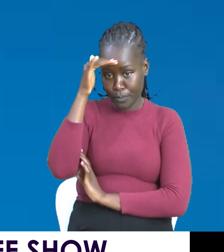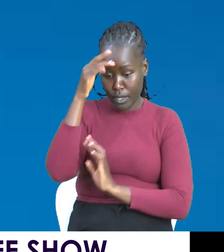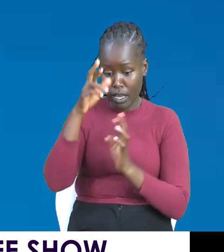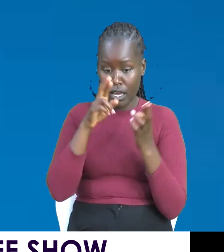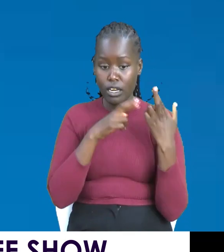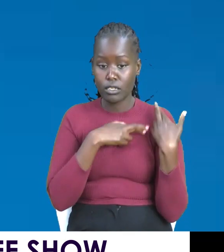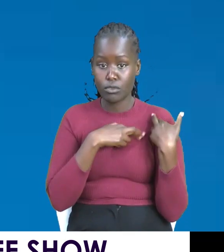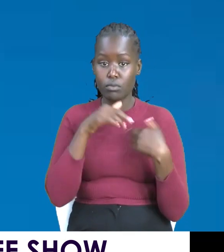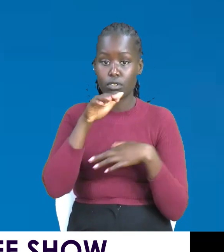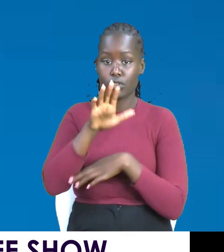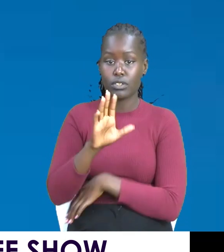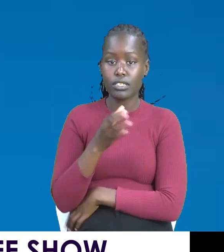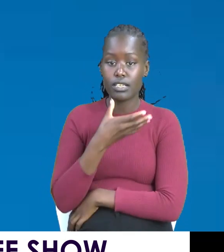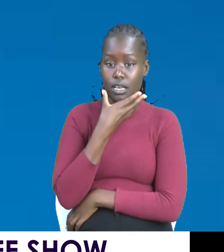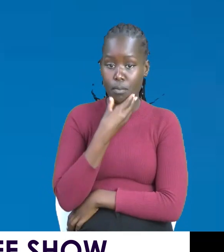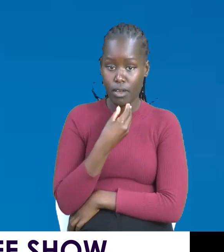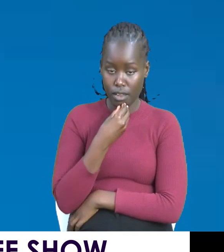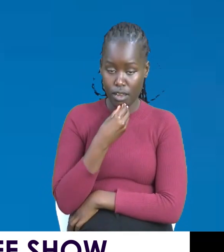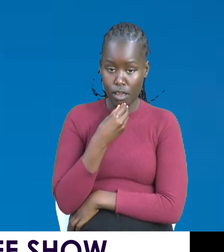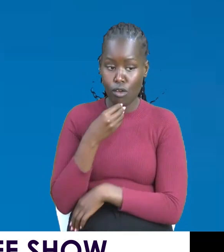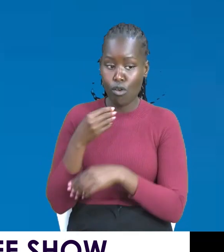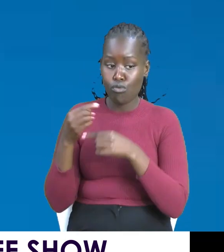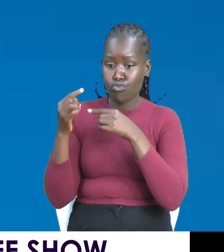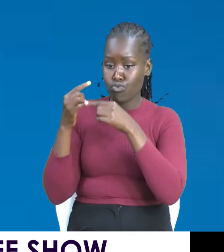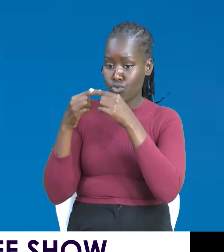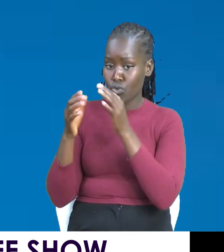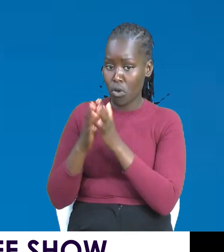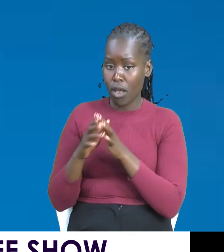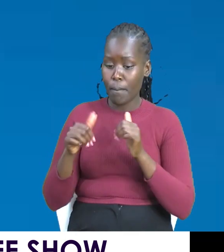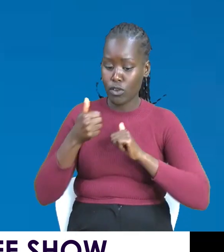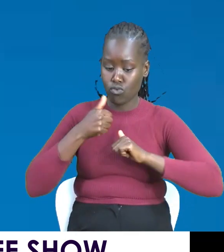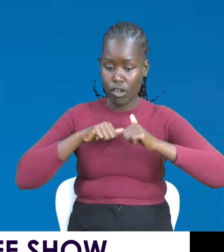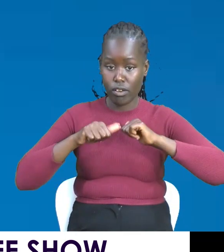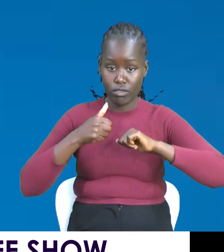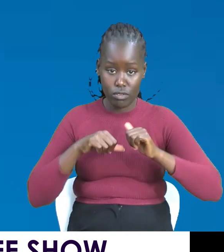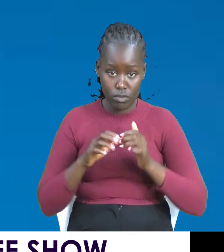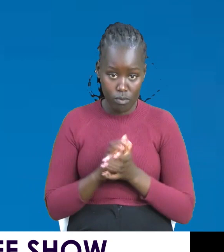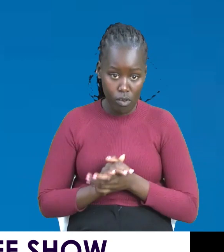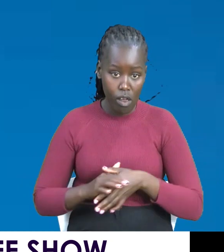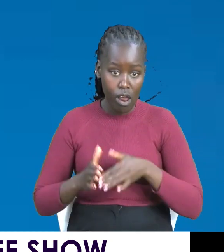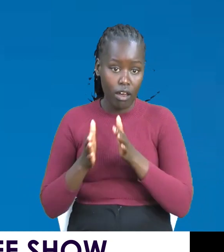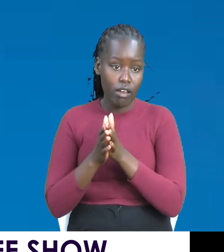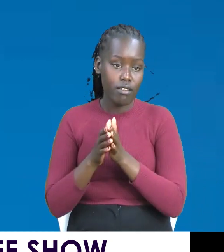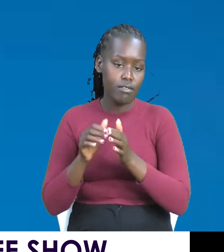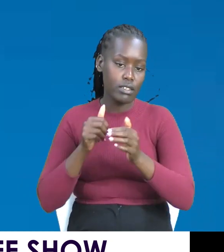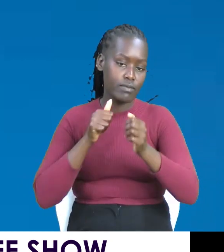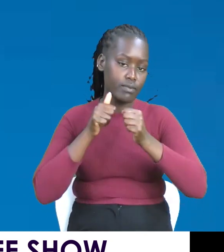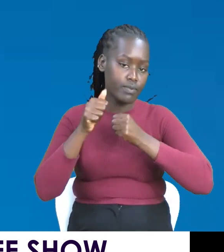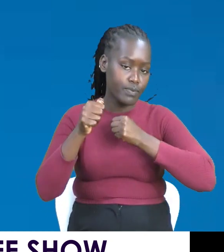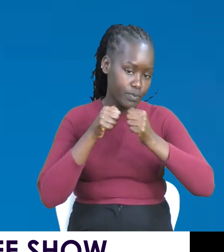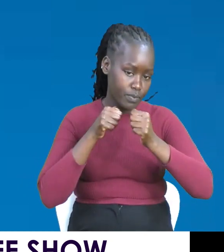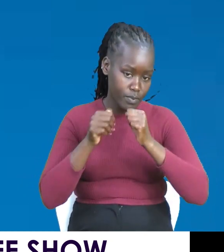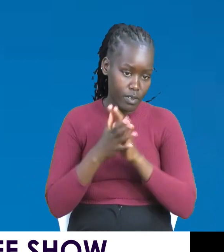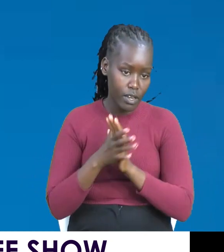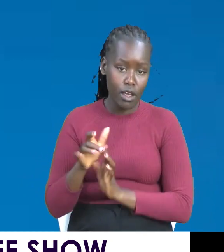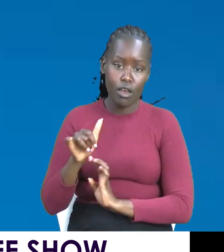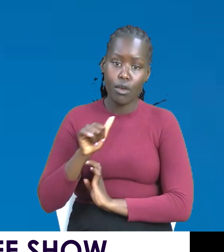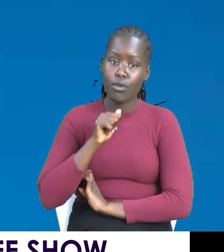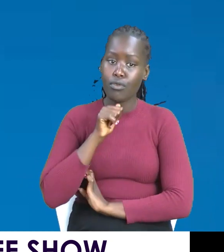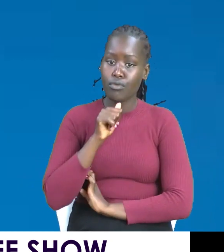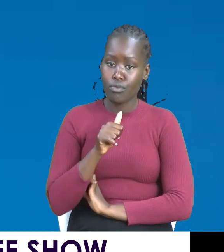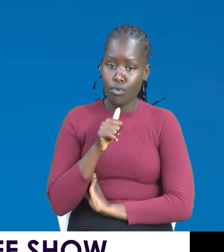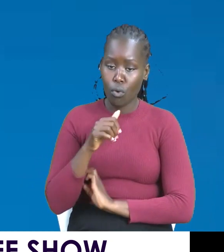man to come into place, into action, and fight it. It is not by